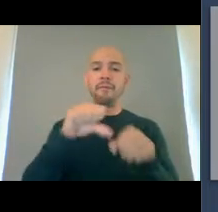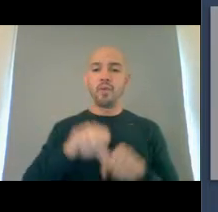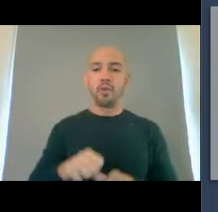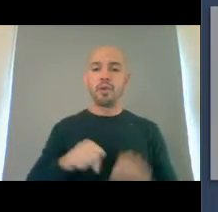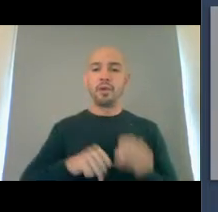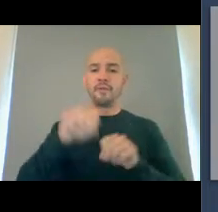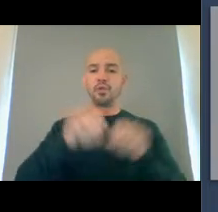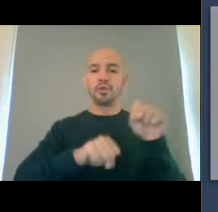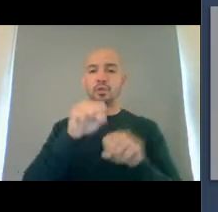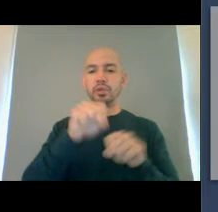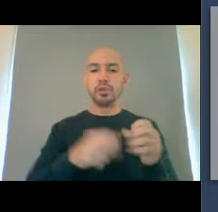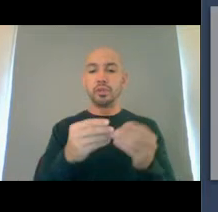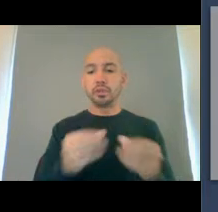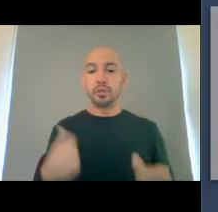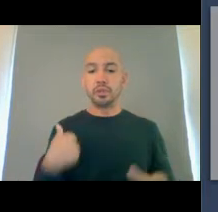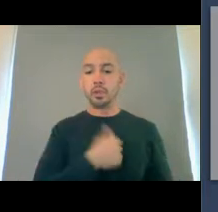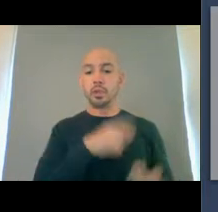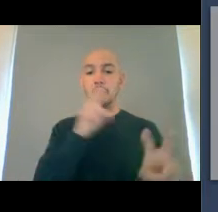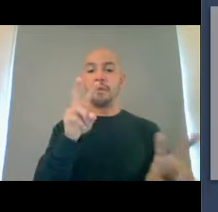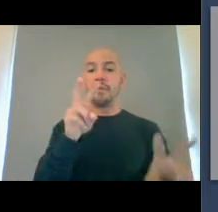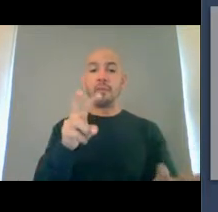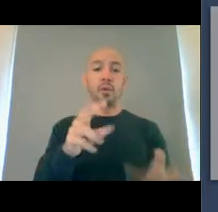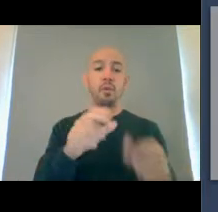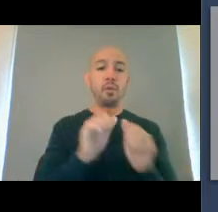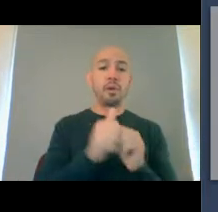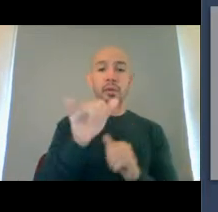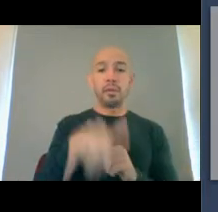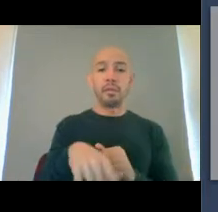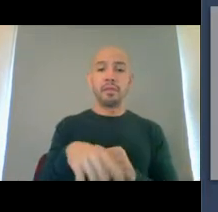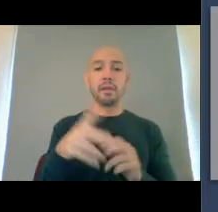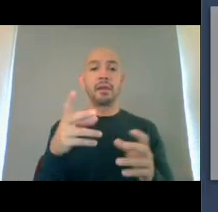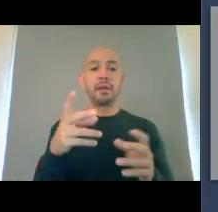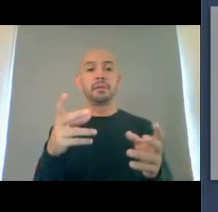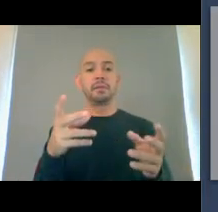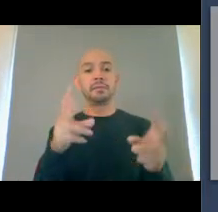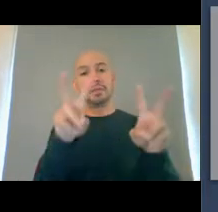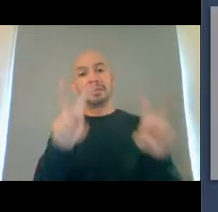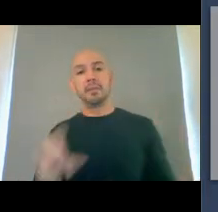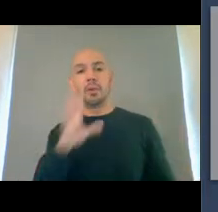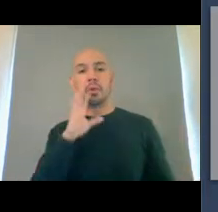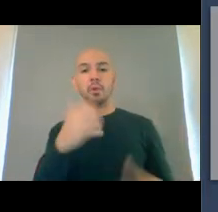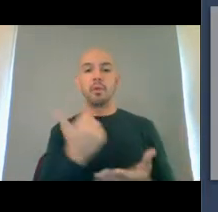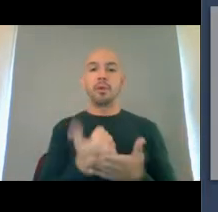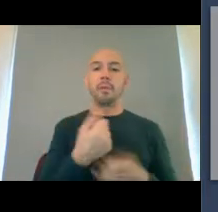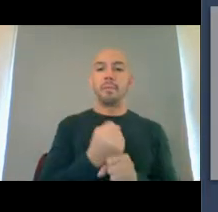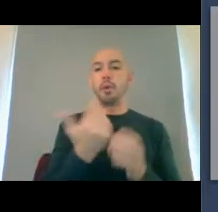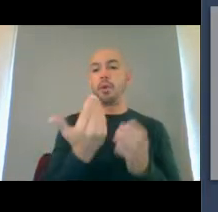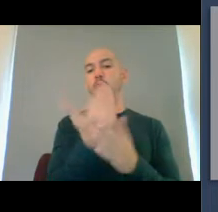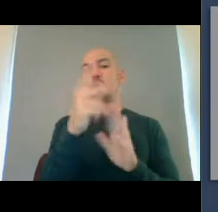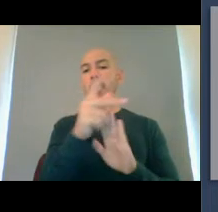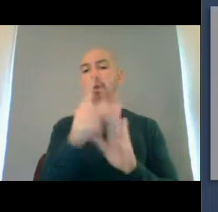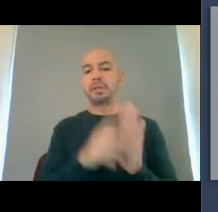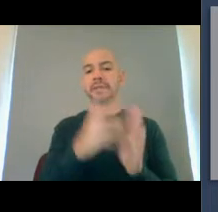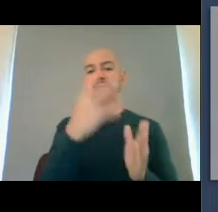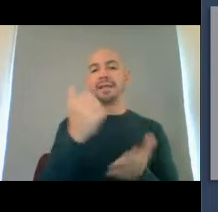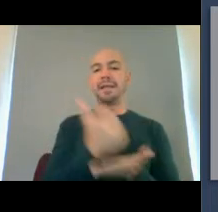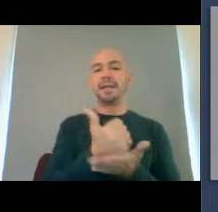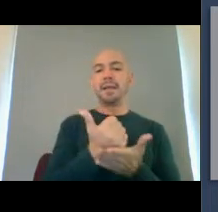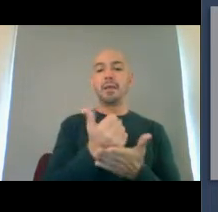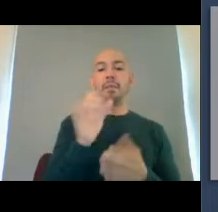look forward to assessing how the results of this assessment will help frame future policy actions at carb and other agencies as we implement